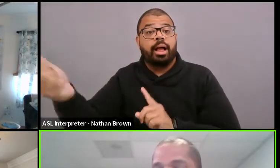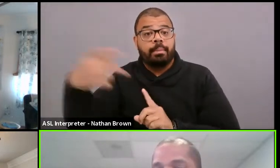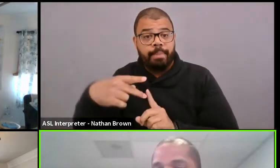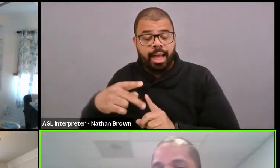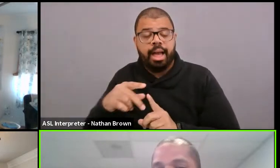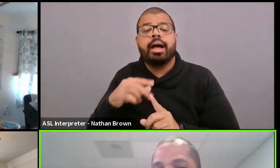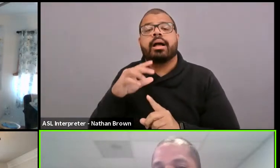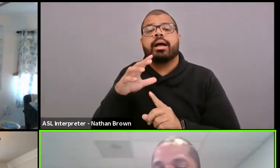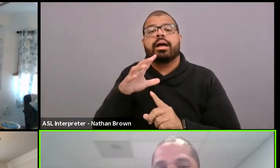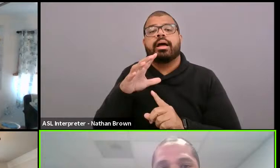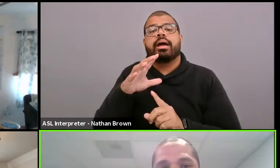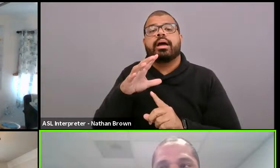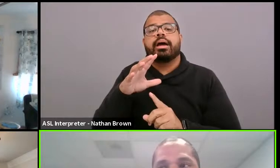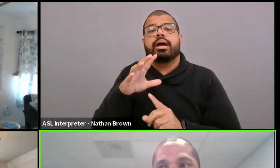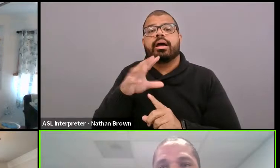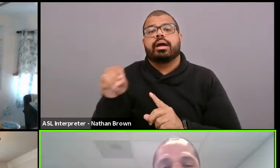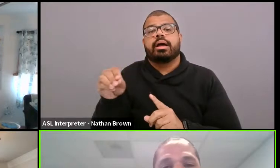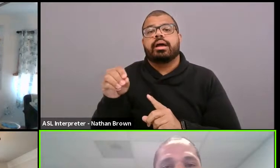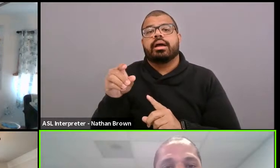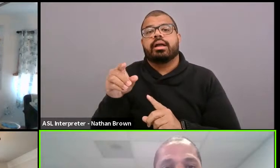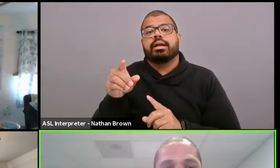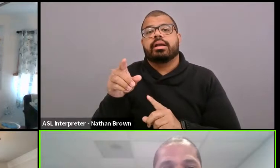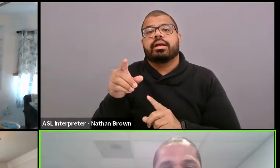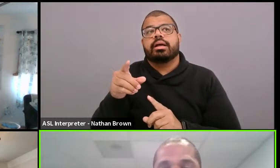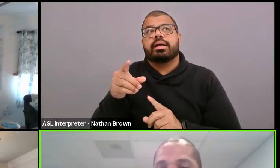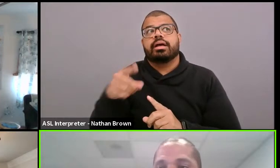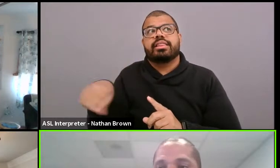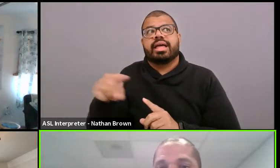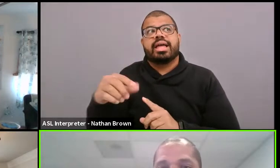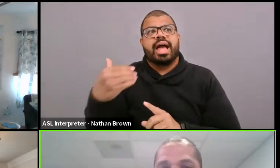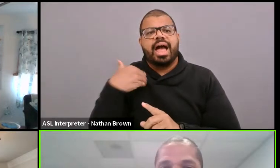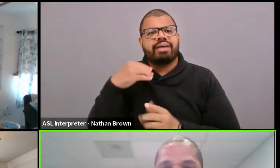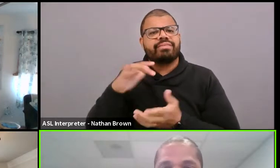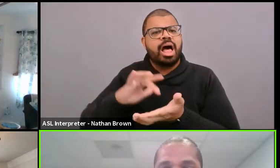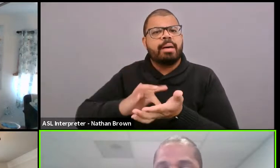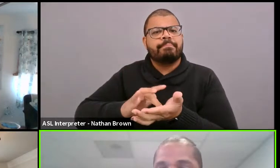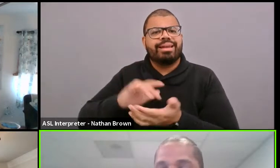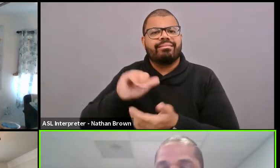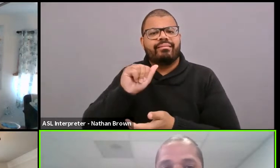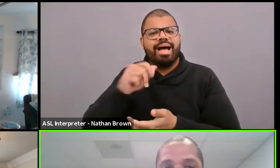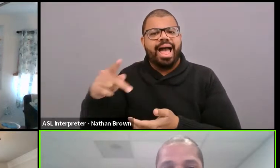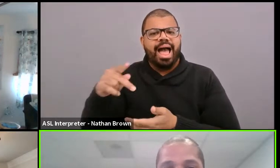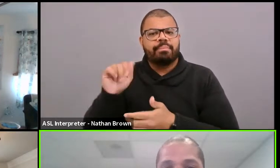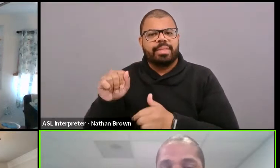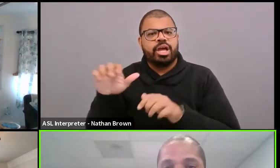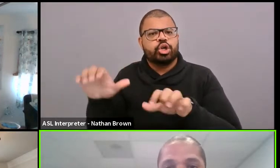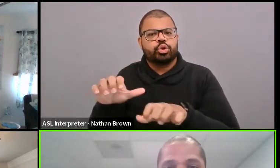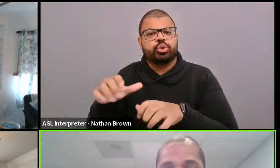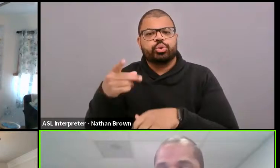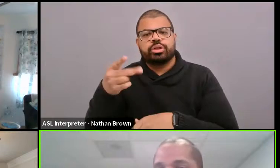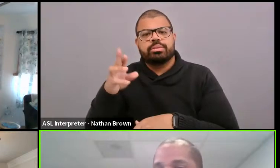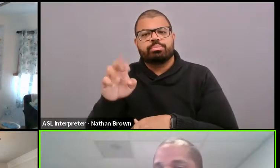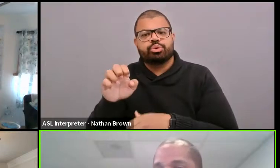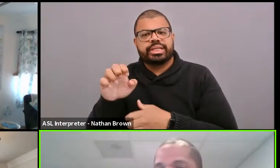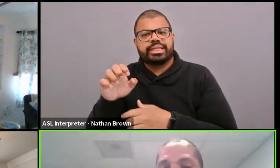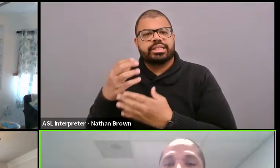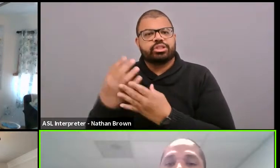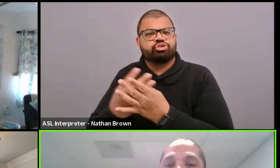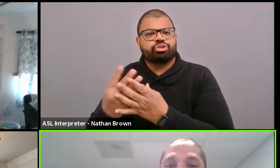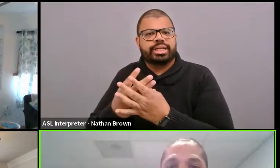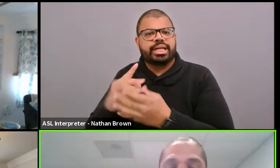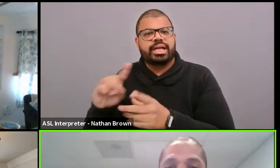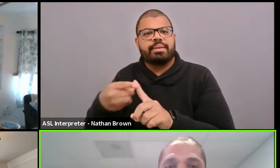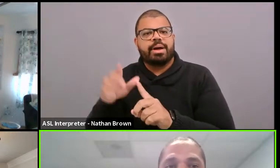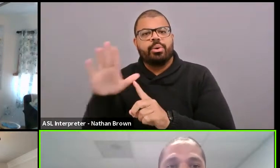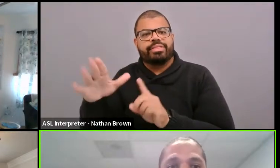campus. They have a Sway medical app that they can do this pre-screenings, like a couple questions about the symptoms that they do,